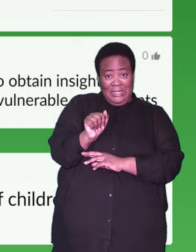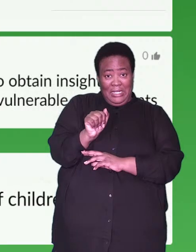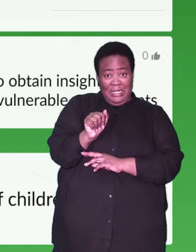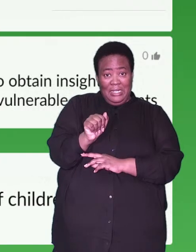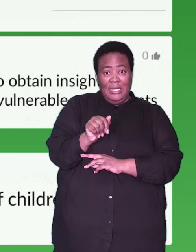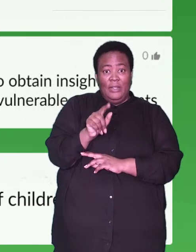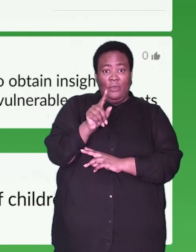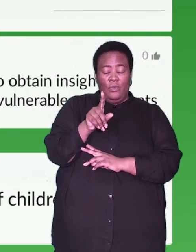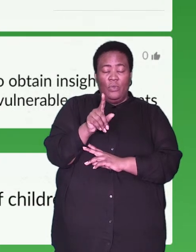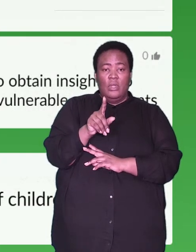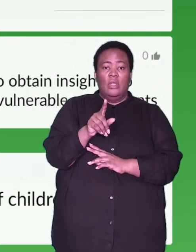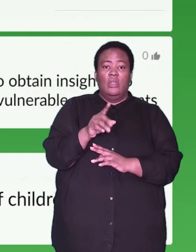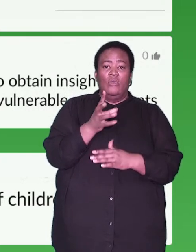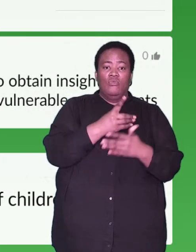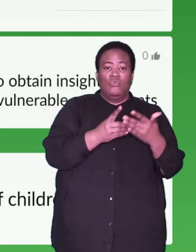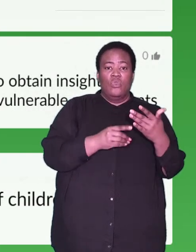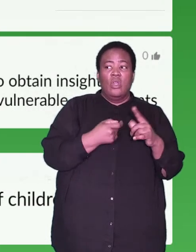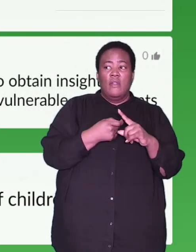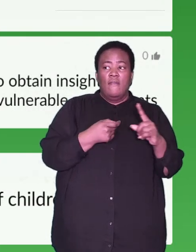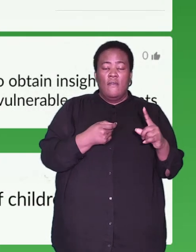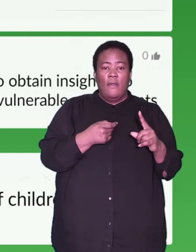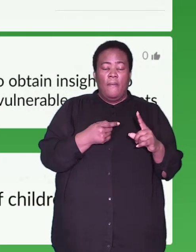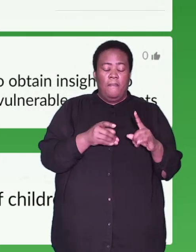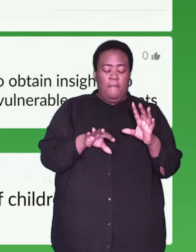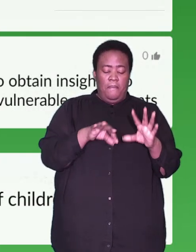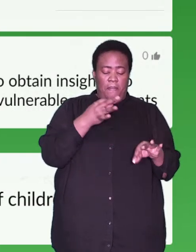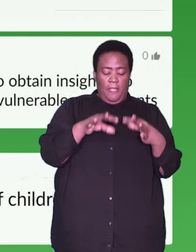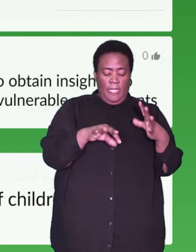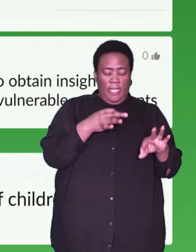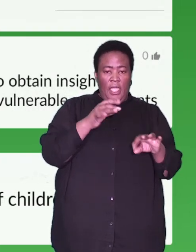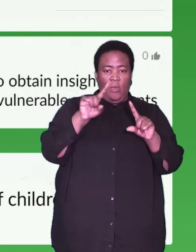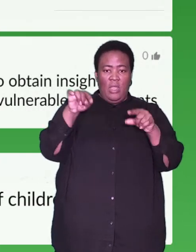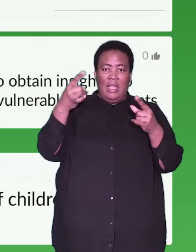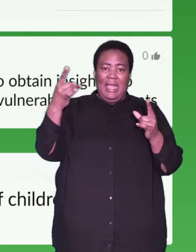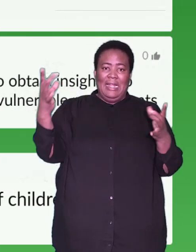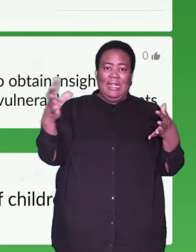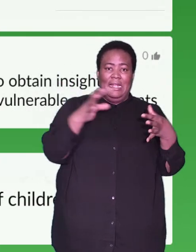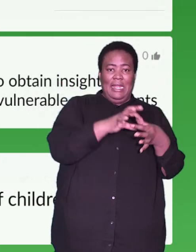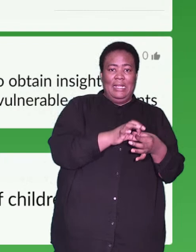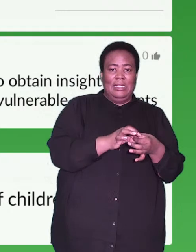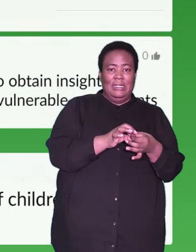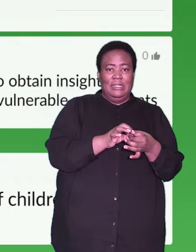was drawn from the NIDS sample, we can't link